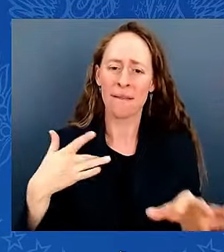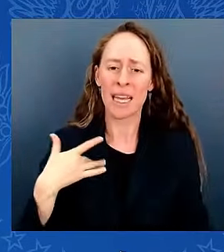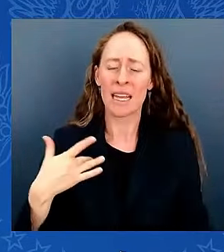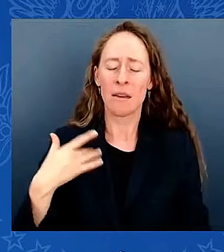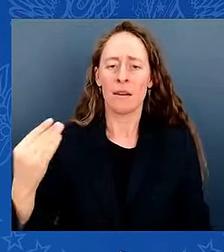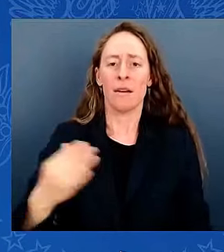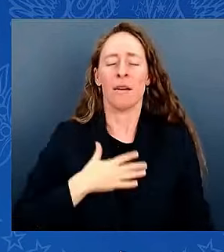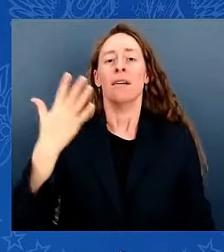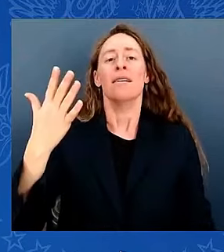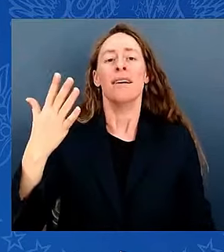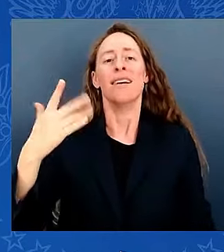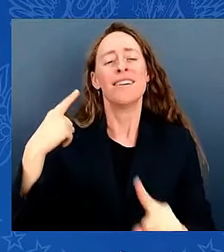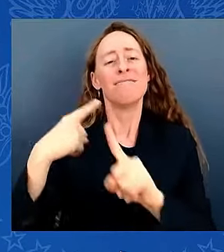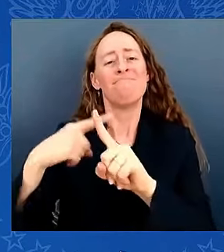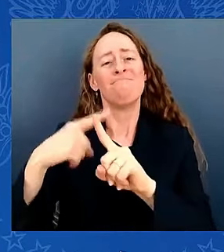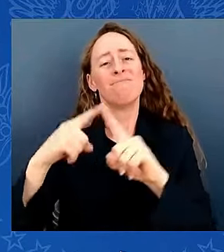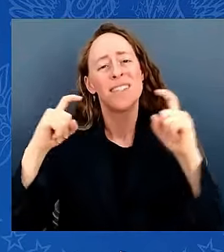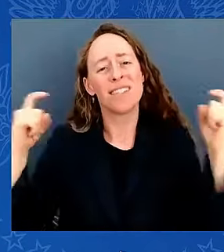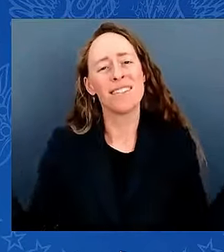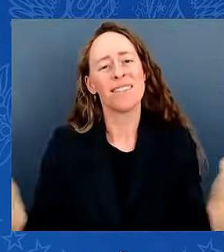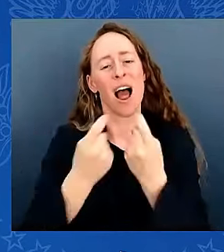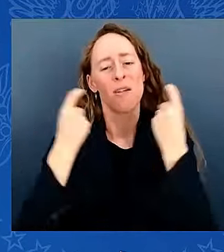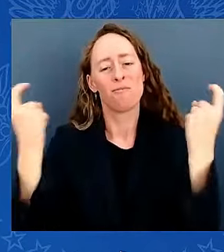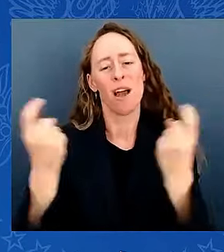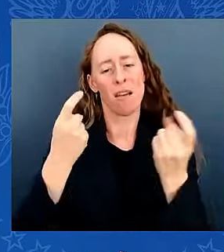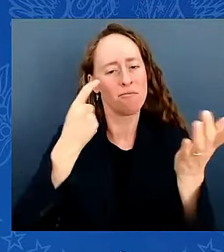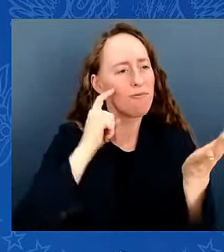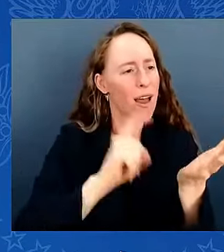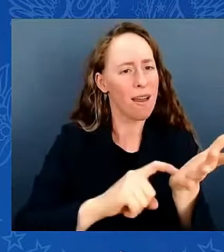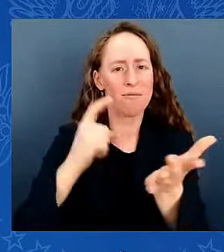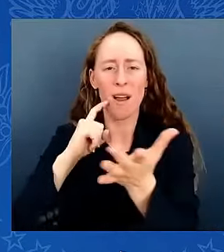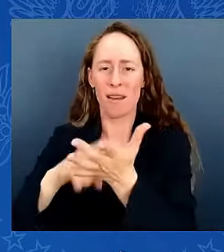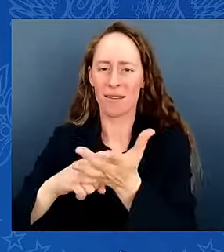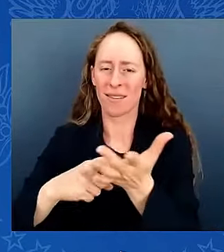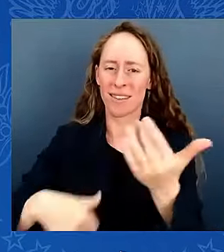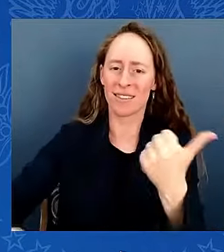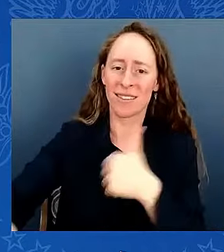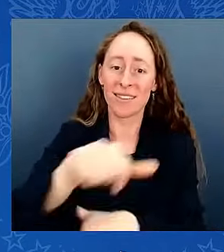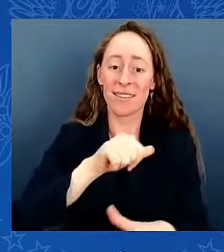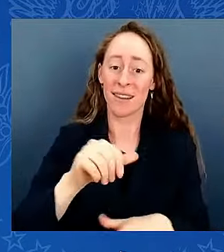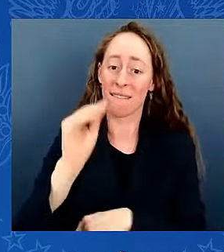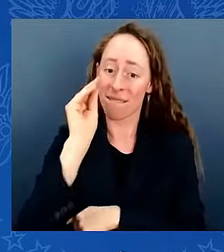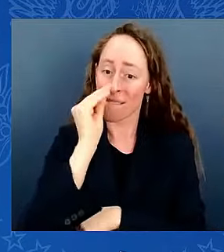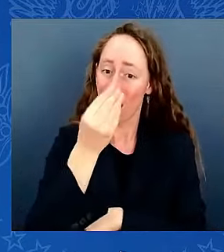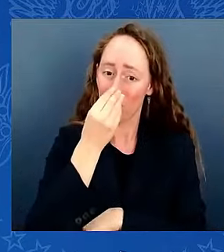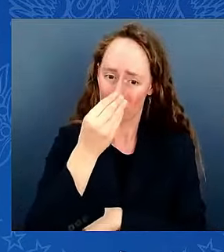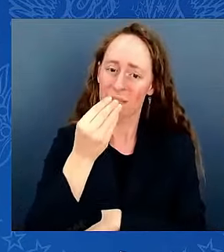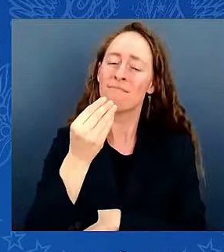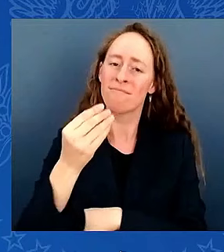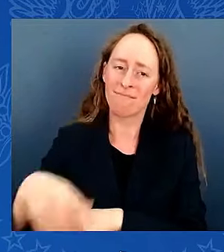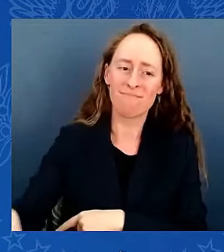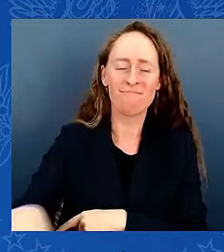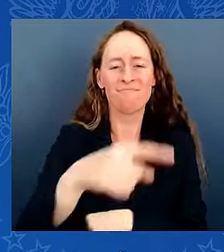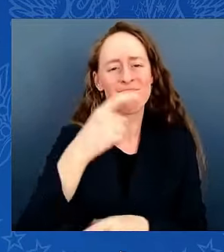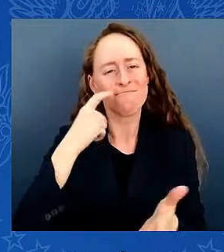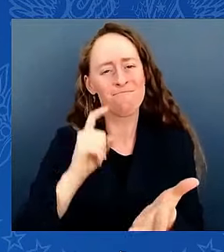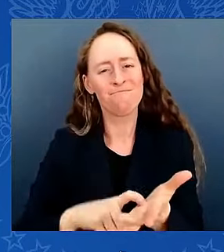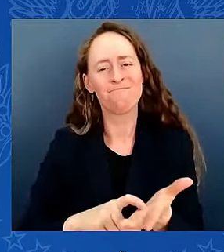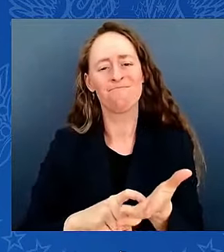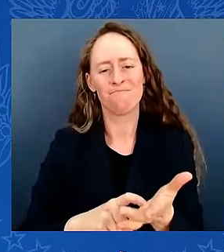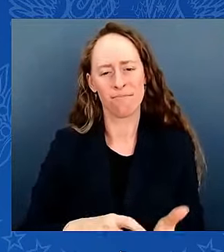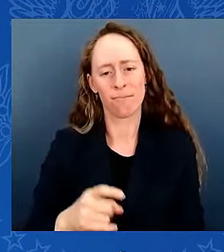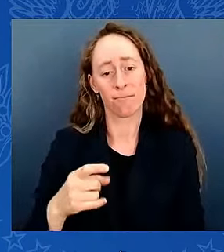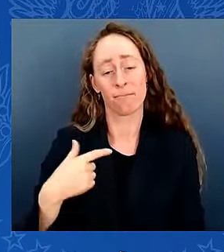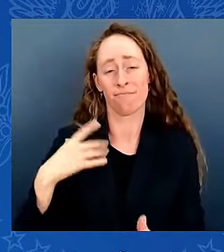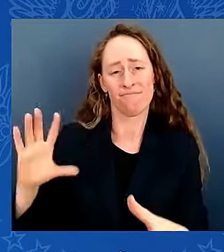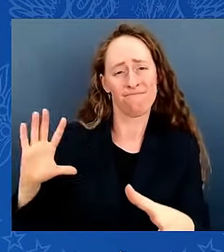well-deserved flowers. I've dedicated myself to building and preserving those spaces. As you all know, curating